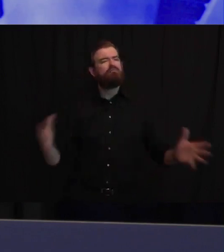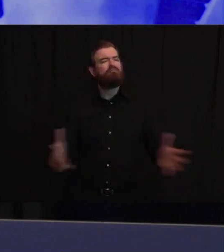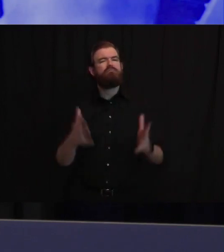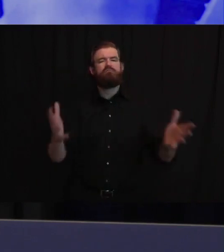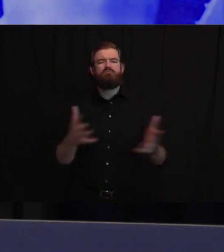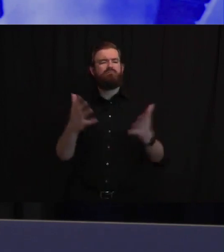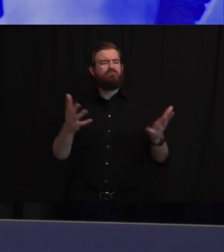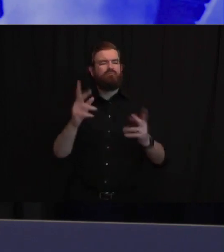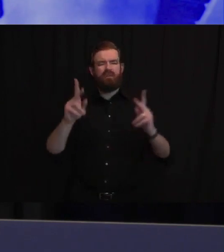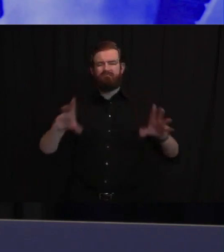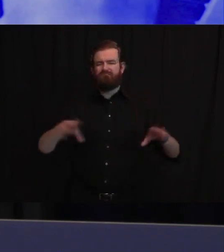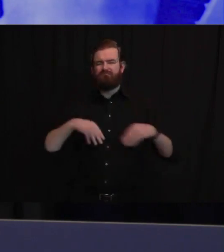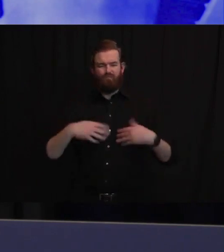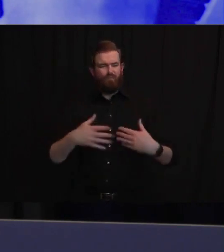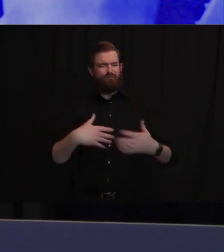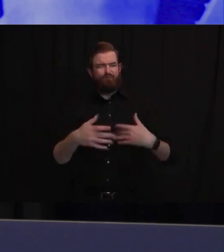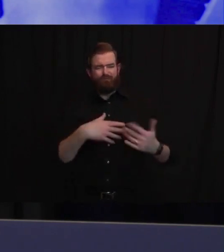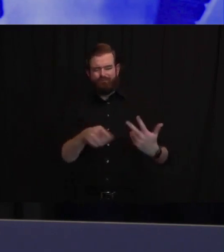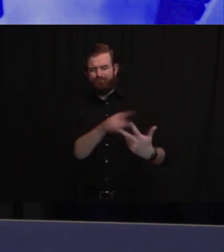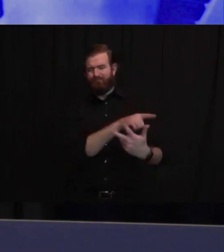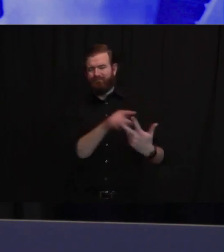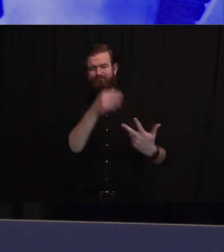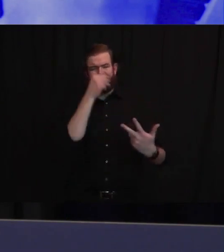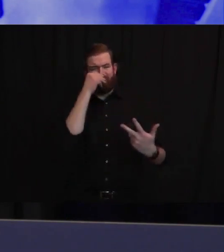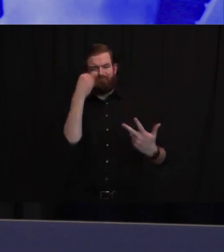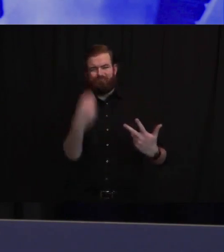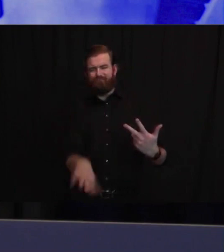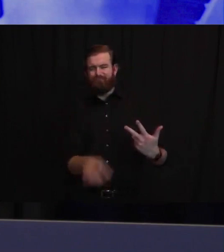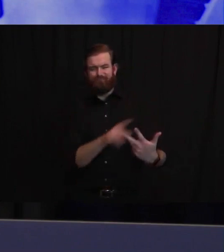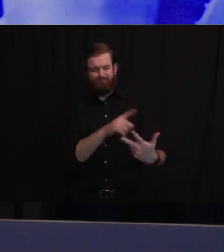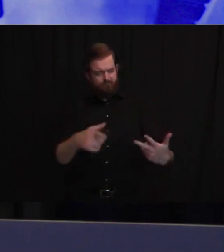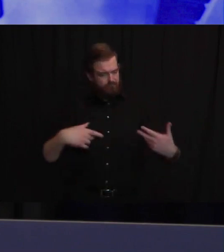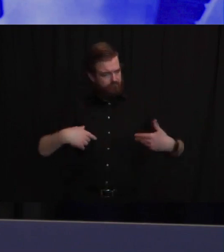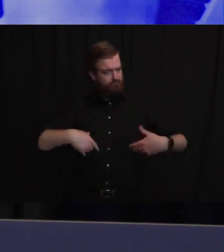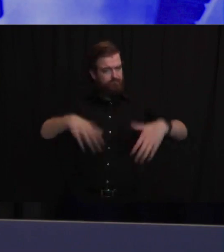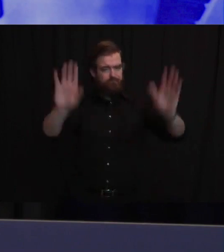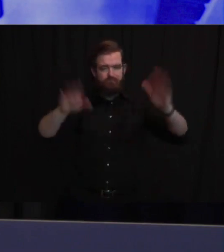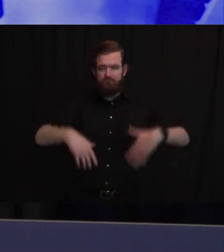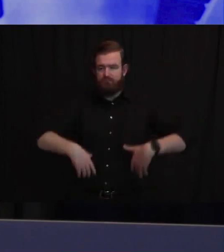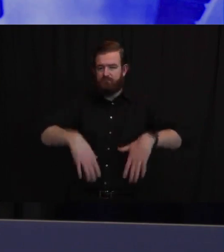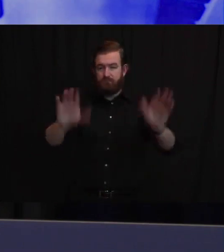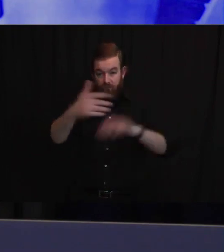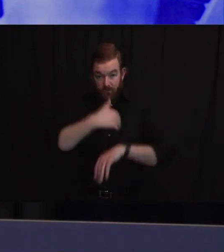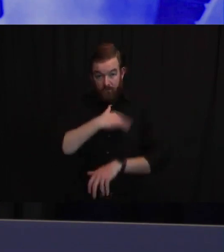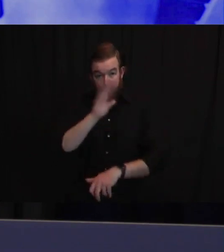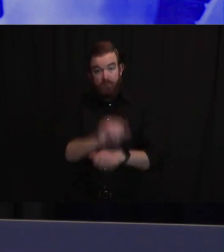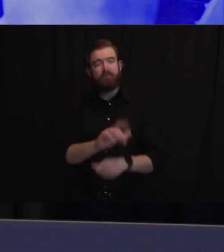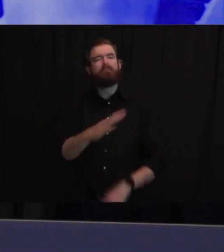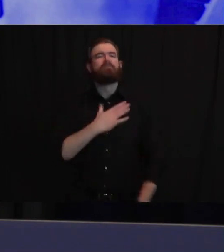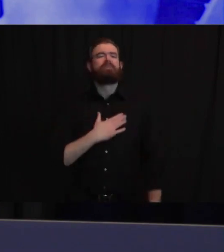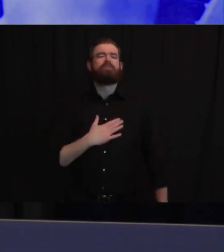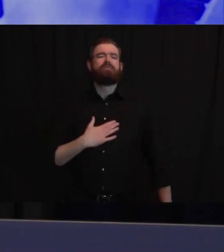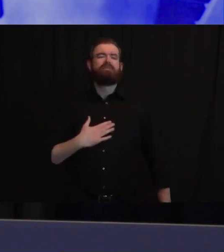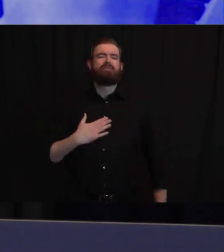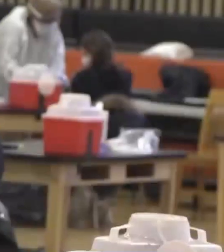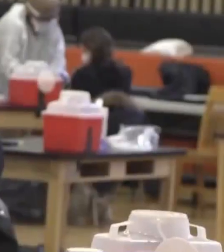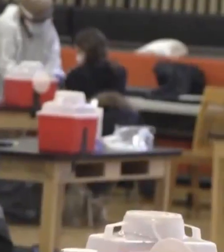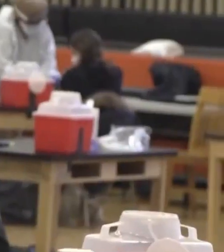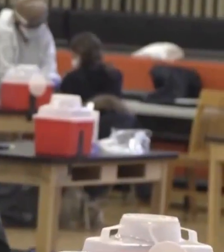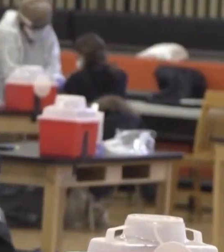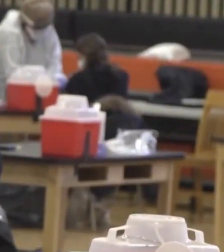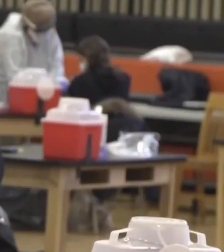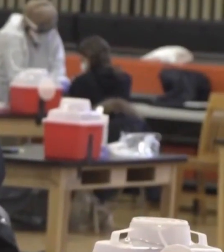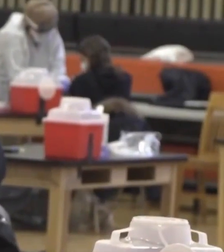becomes available to them. We urge you, if you have an appointment, please consider getting vaccinated.